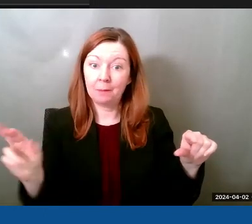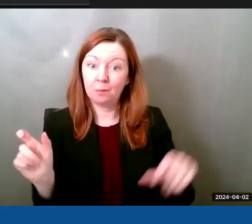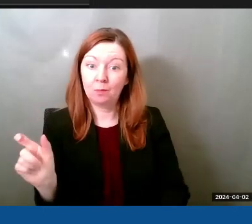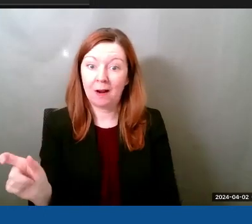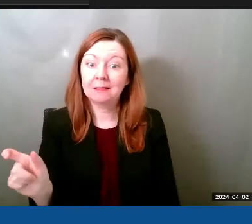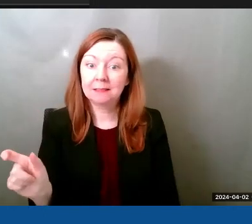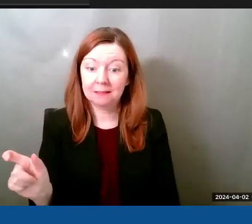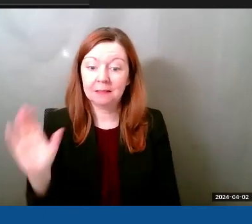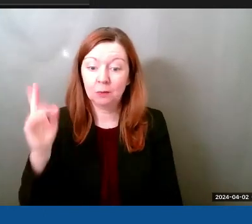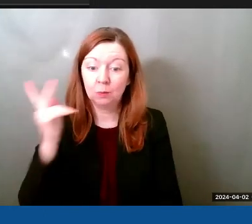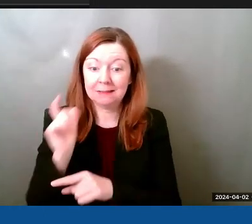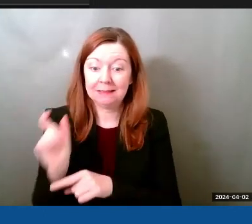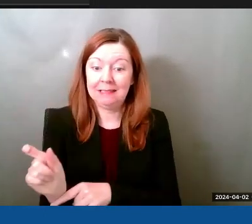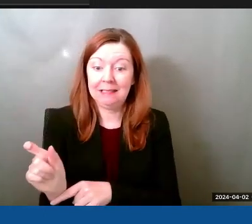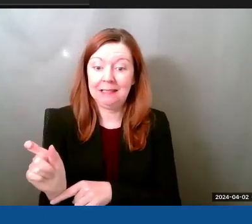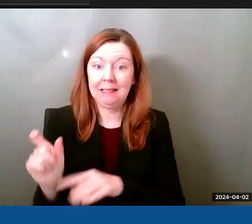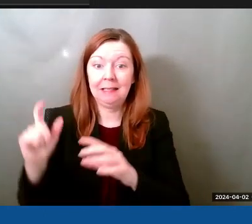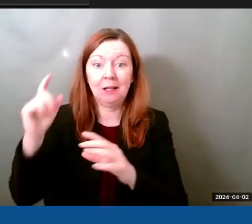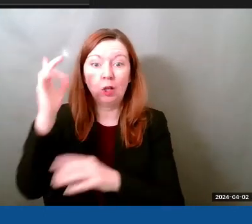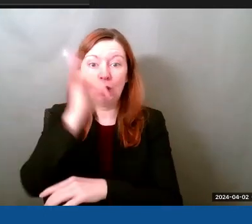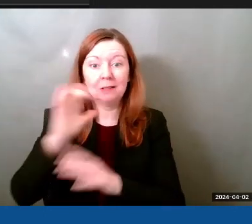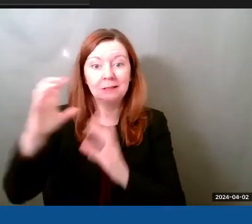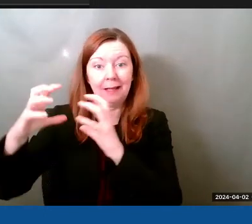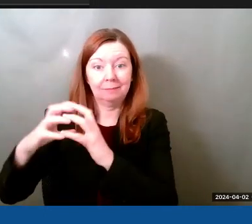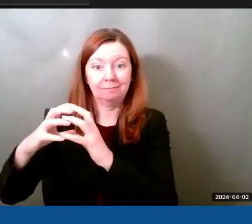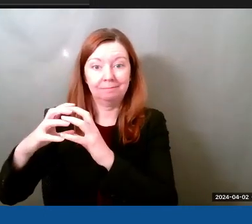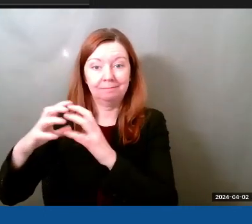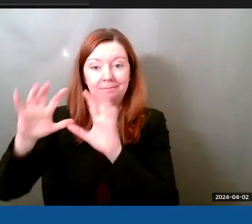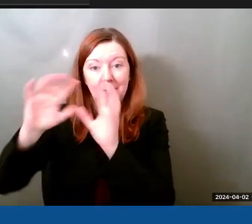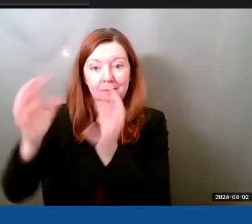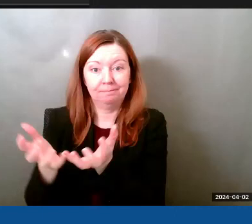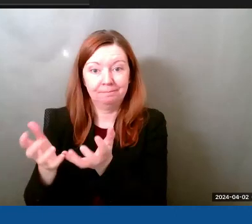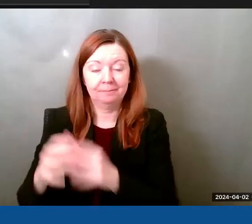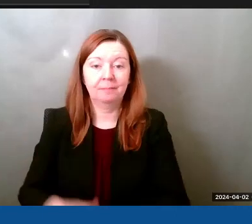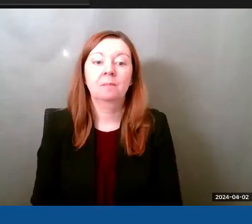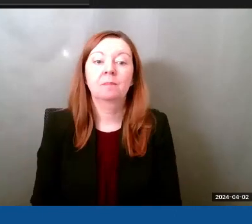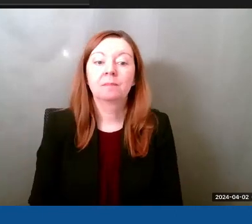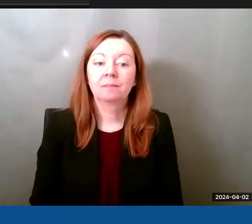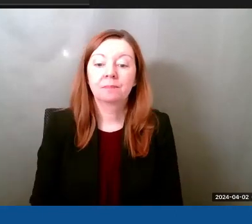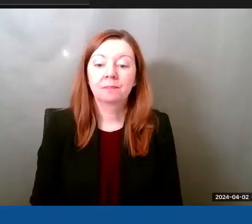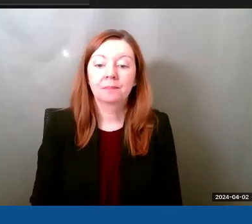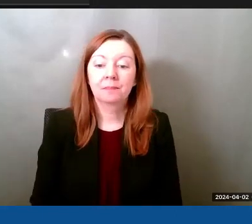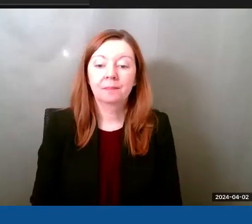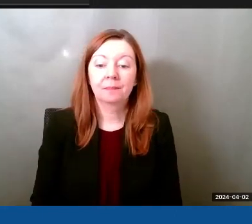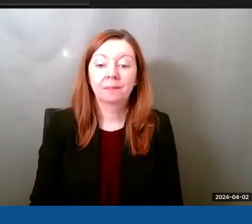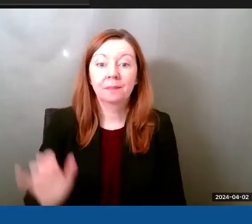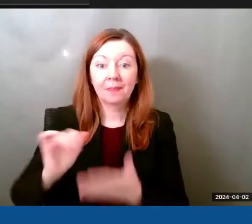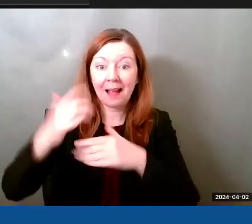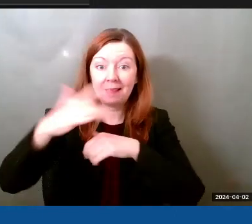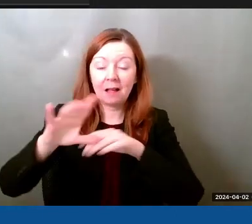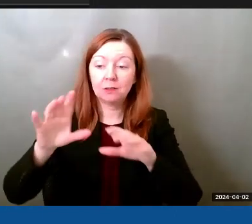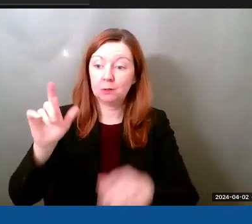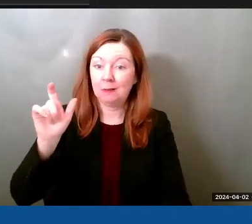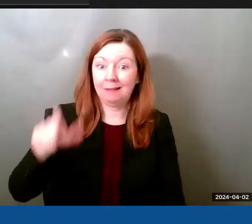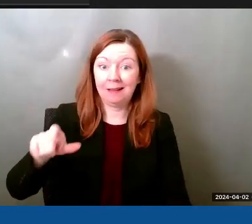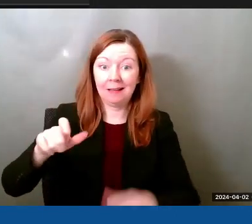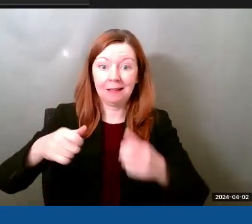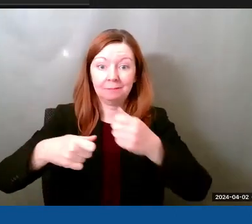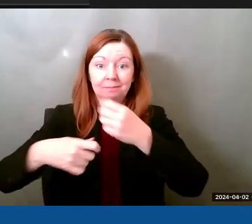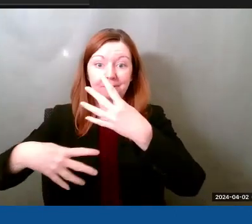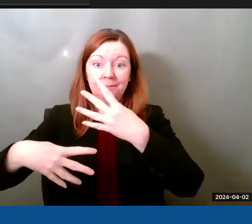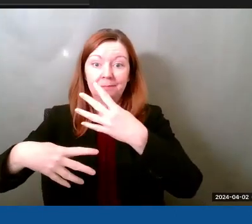a button resembling a globe icon. This icon allows you to open a list of language